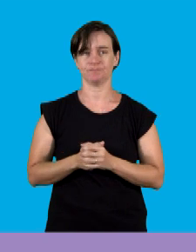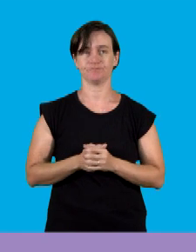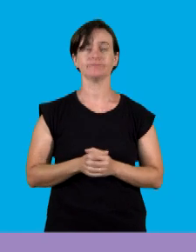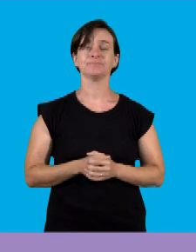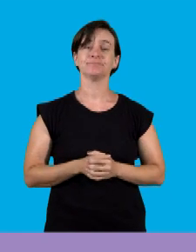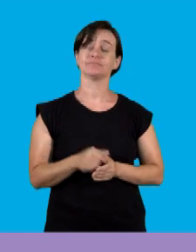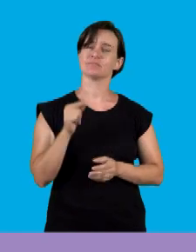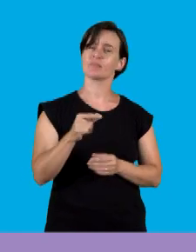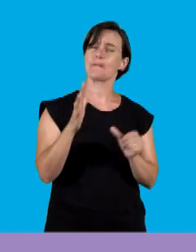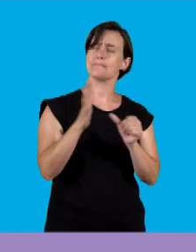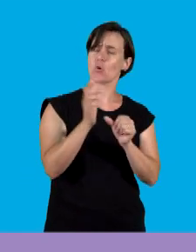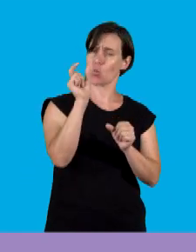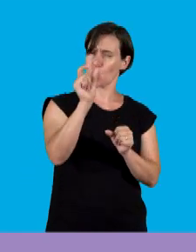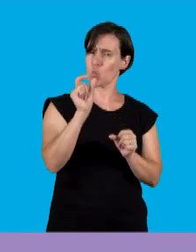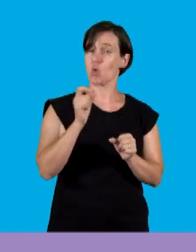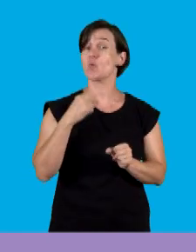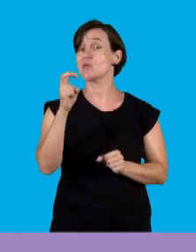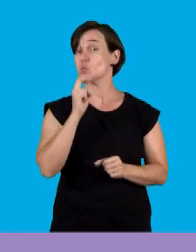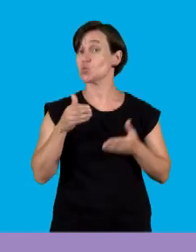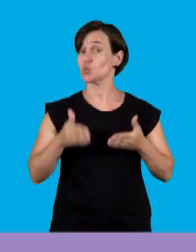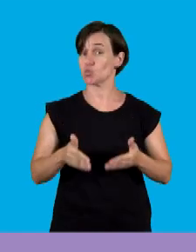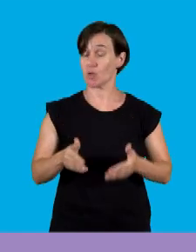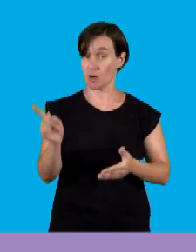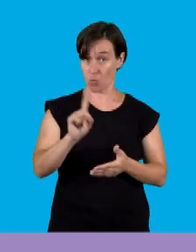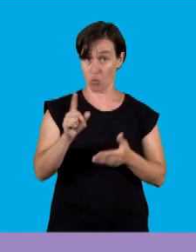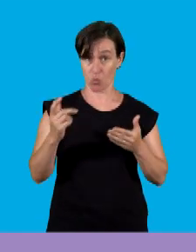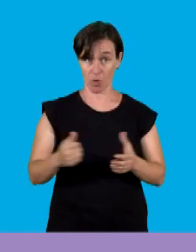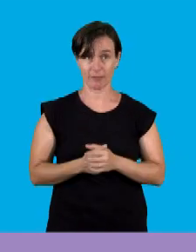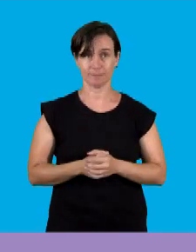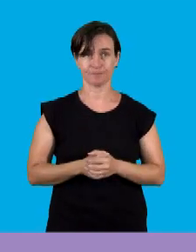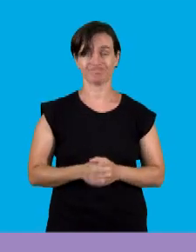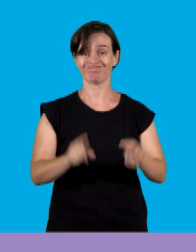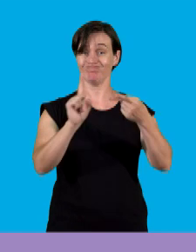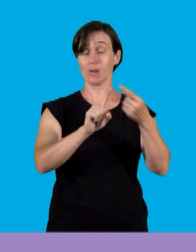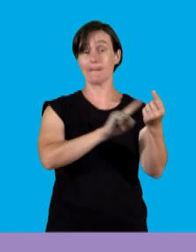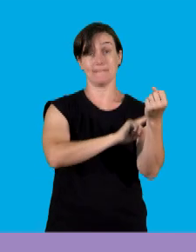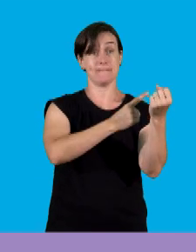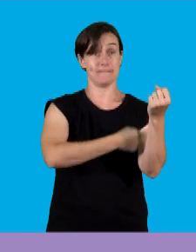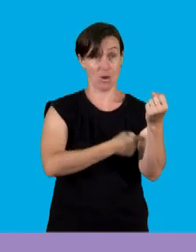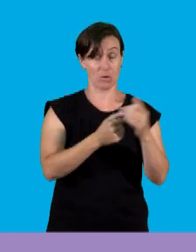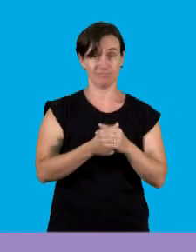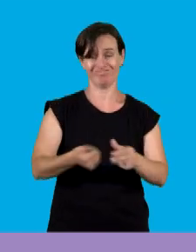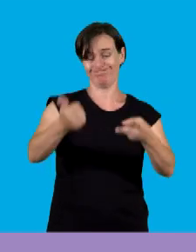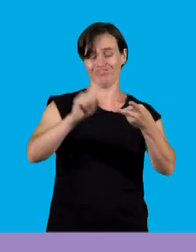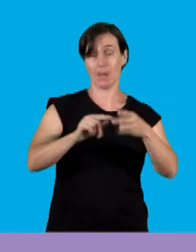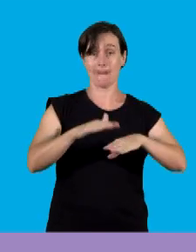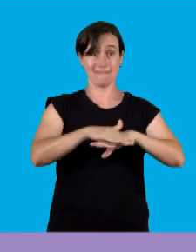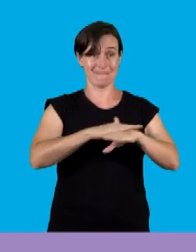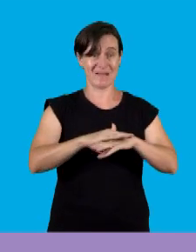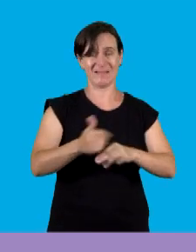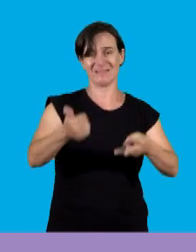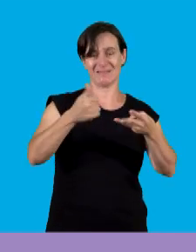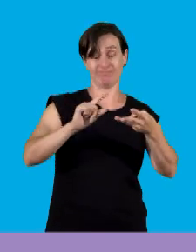at the keywords that we were using during this lesson, and those are the power, the base,